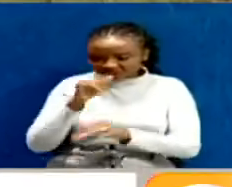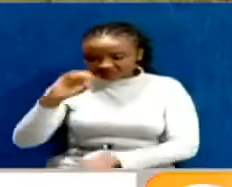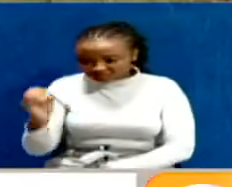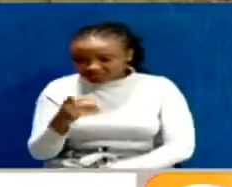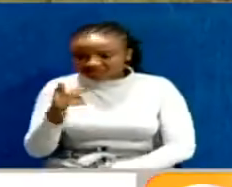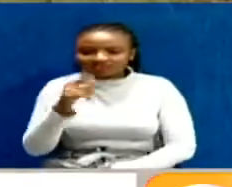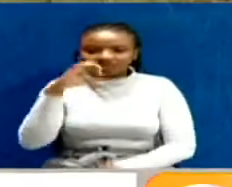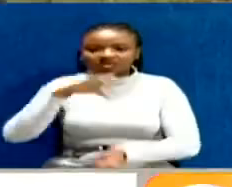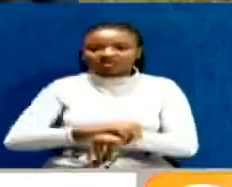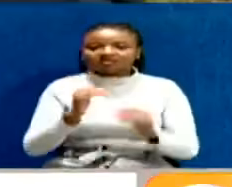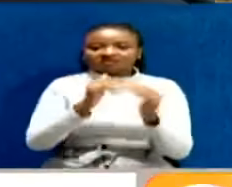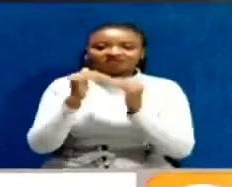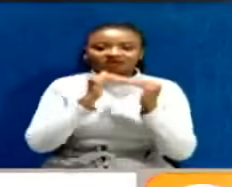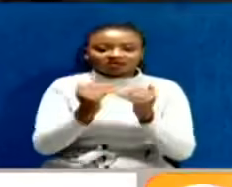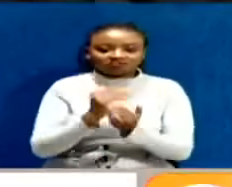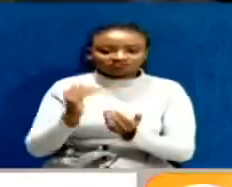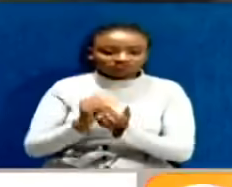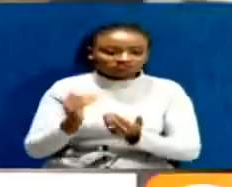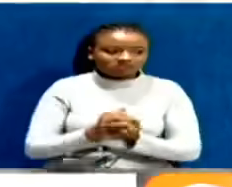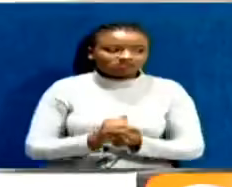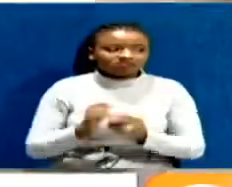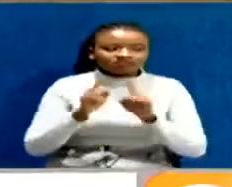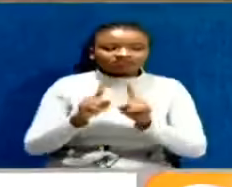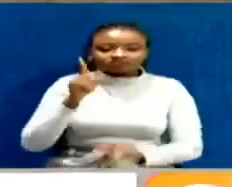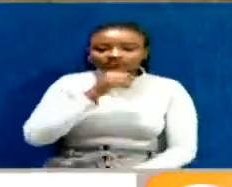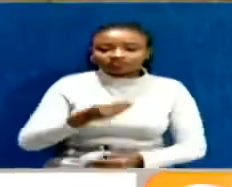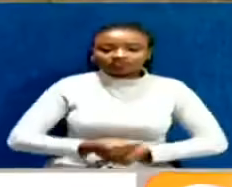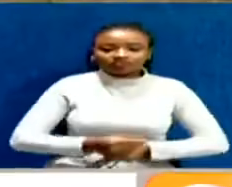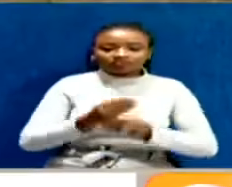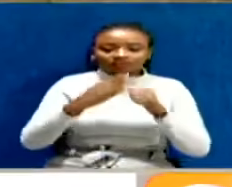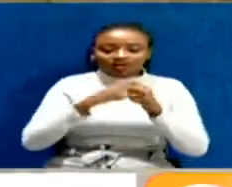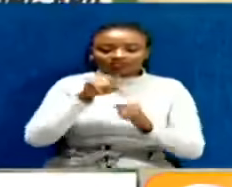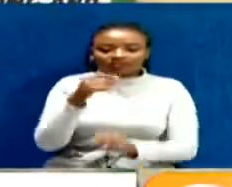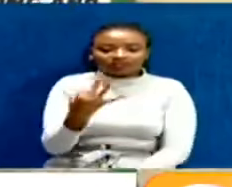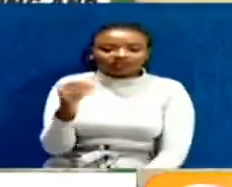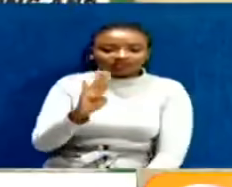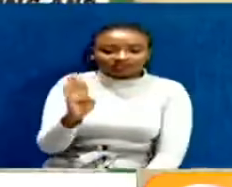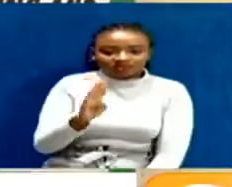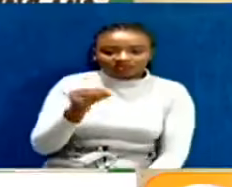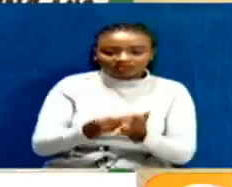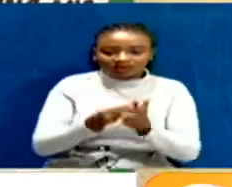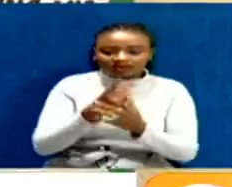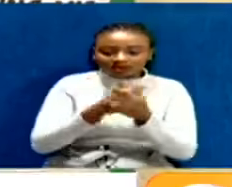government has already disbursed 9.3 billion shillings to both primary and secondary schools